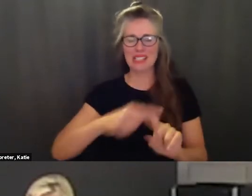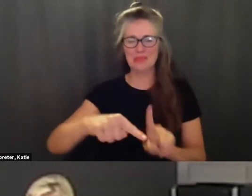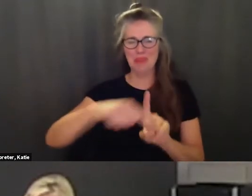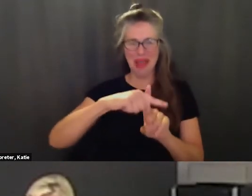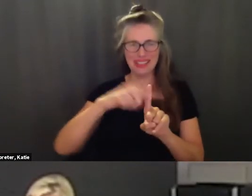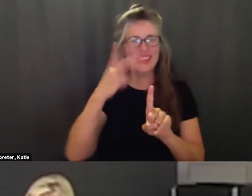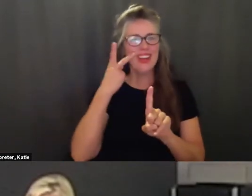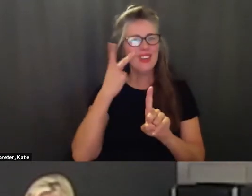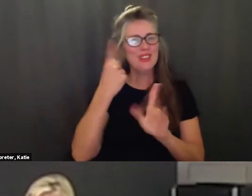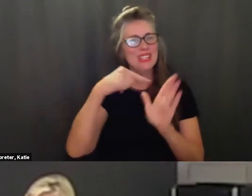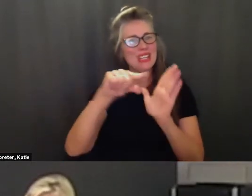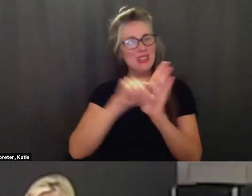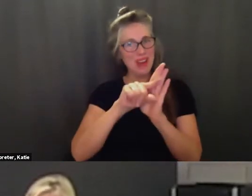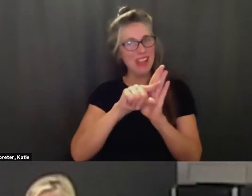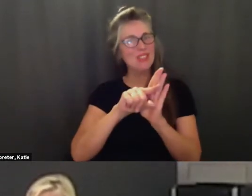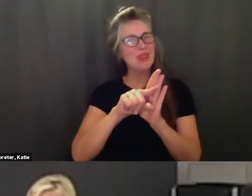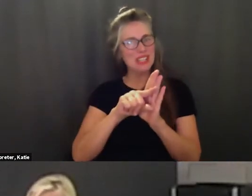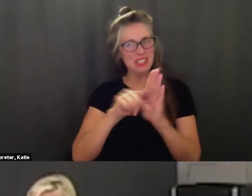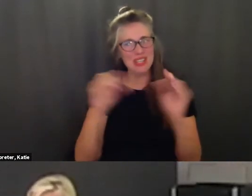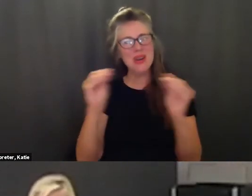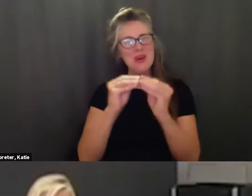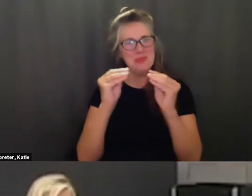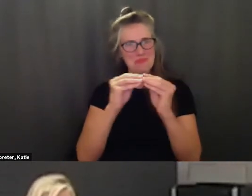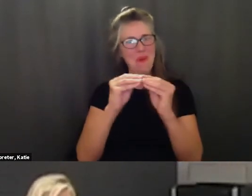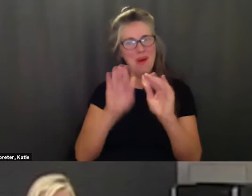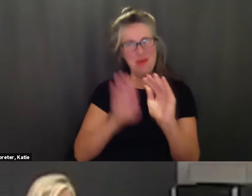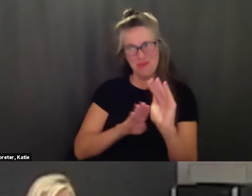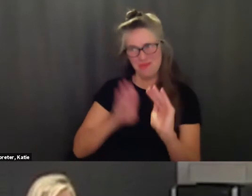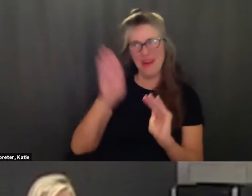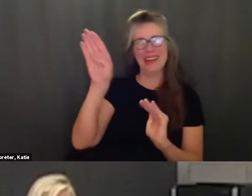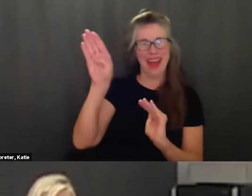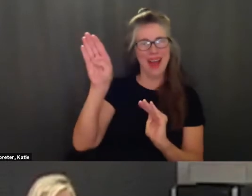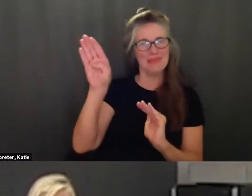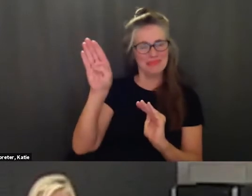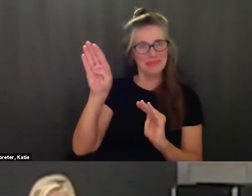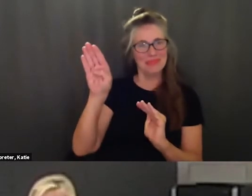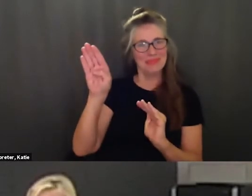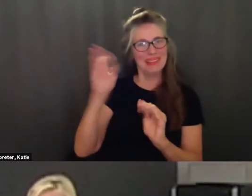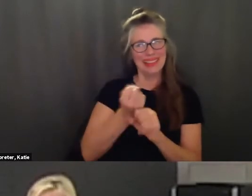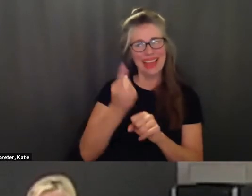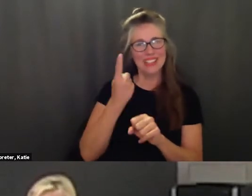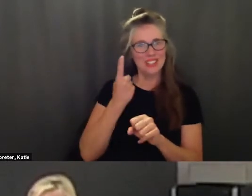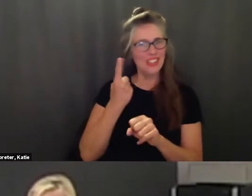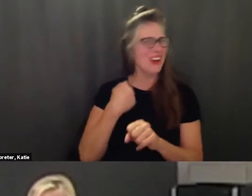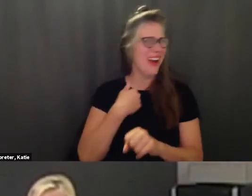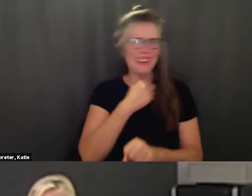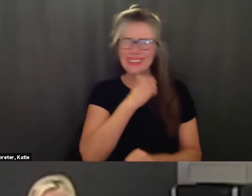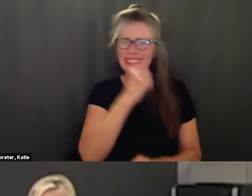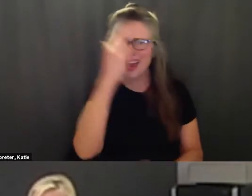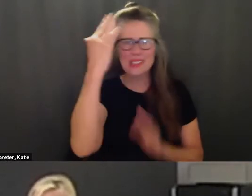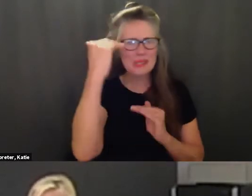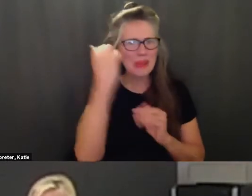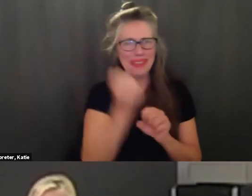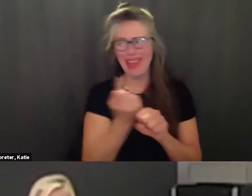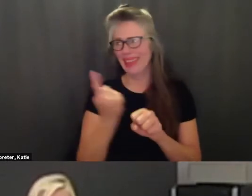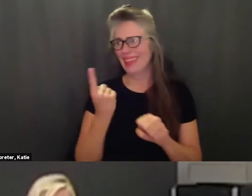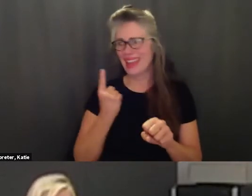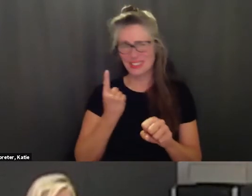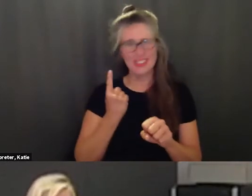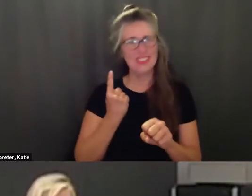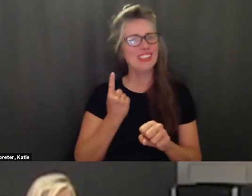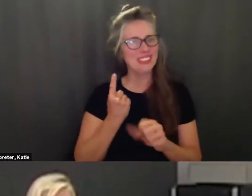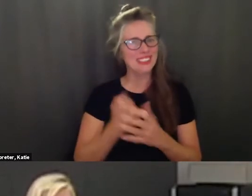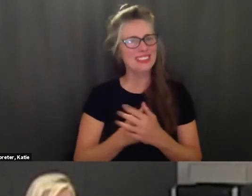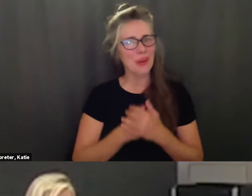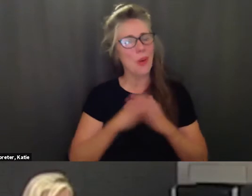that the graduation rates went up this last year. I would not have expected that a year ago at this point,